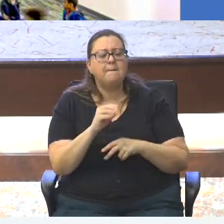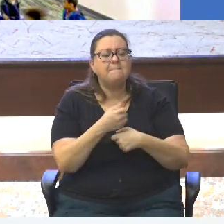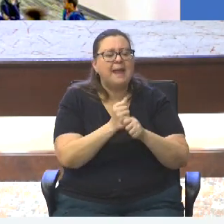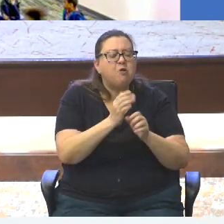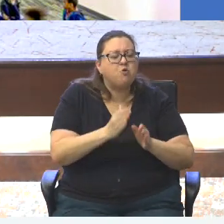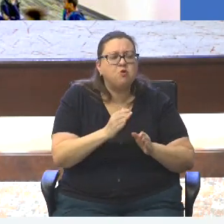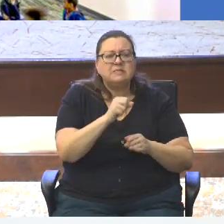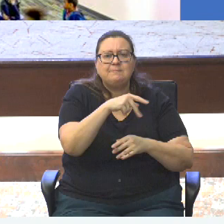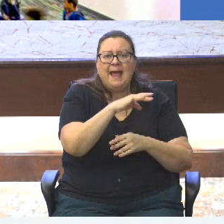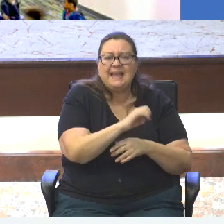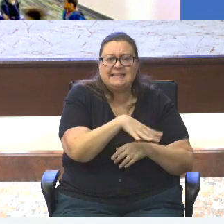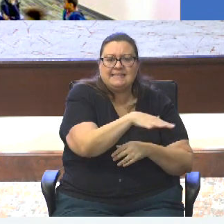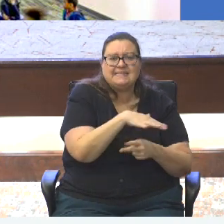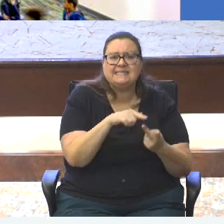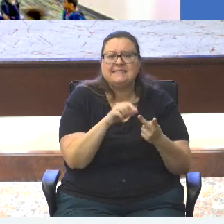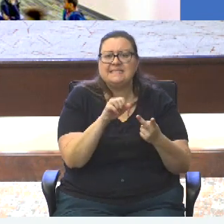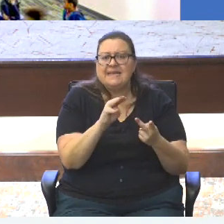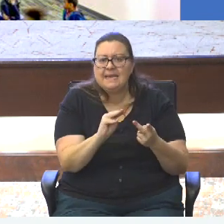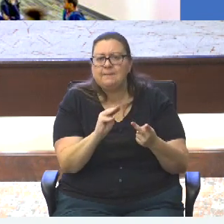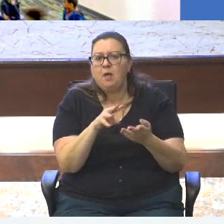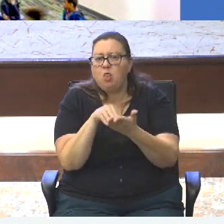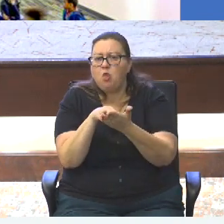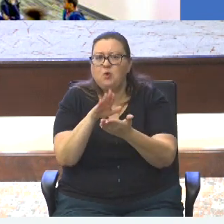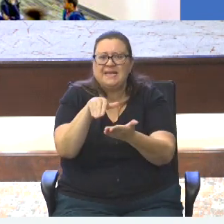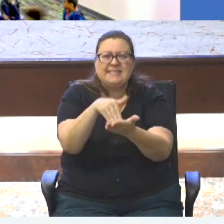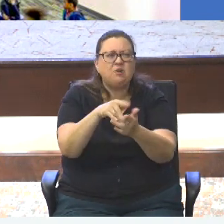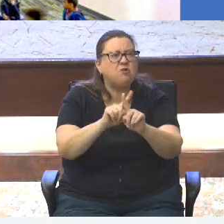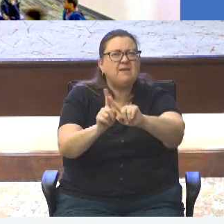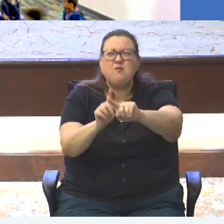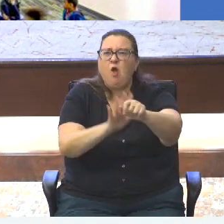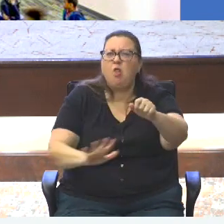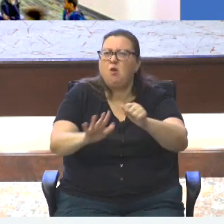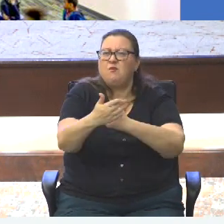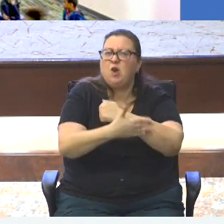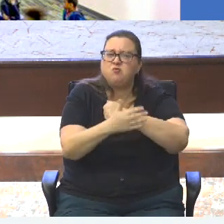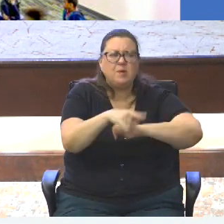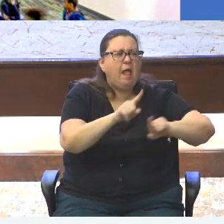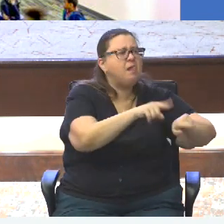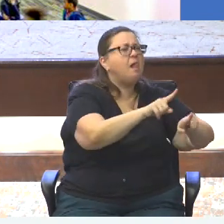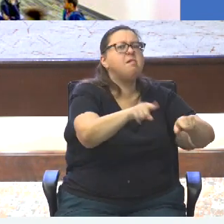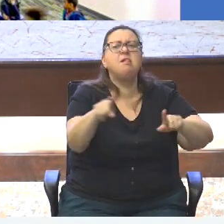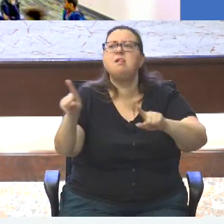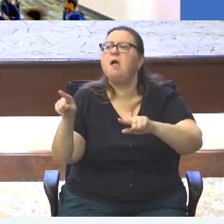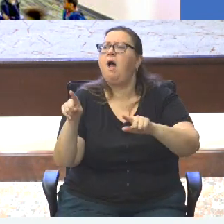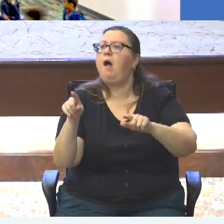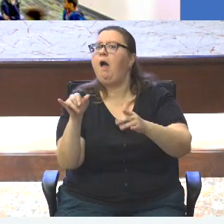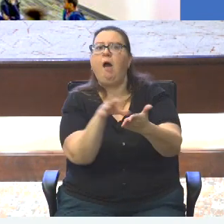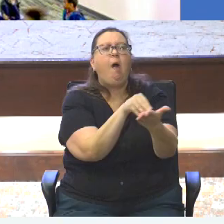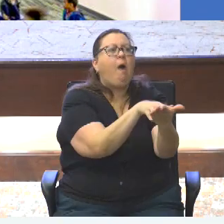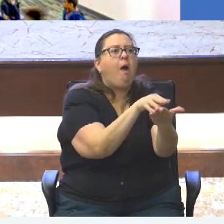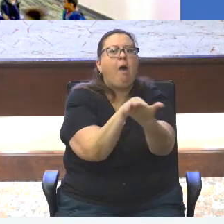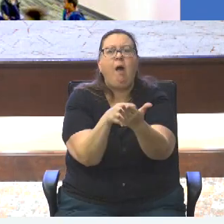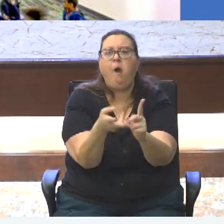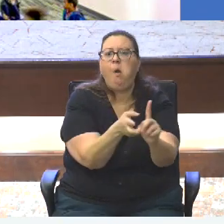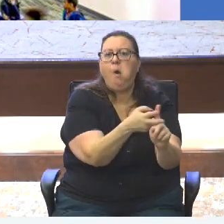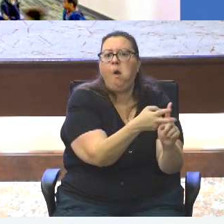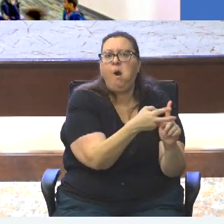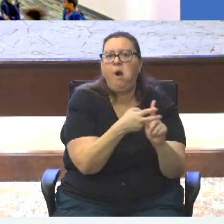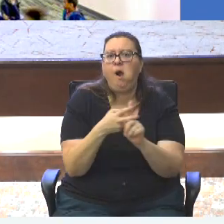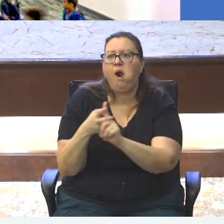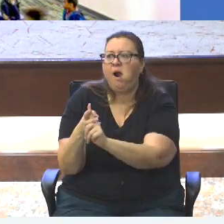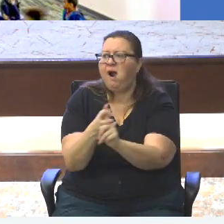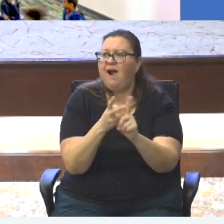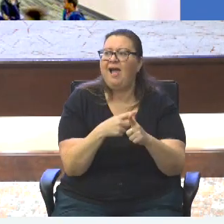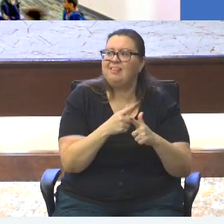STEAM learning centers to identify best practices in staffing models, accessibility, membership structures, and